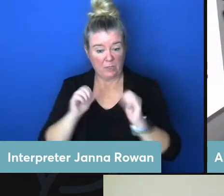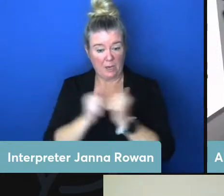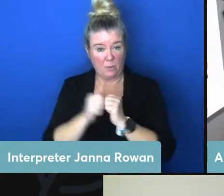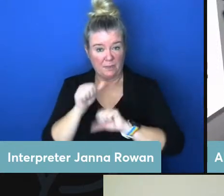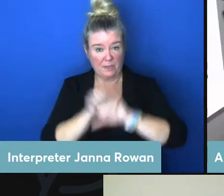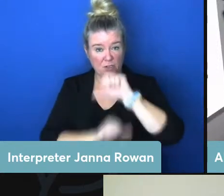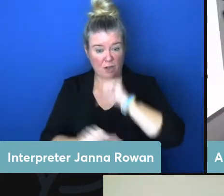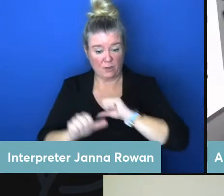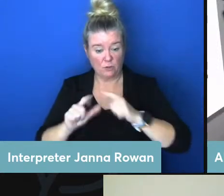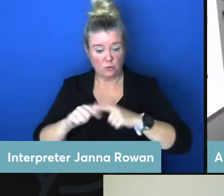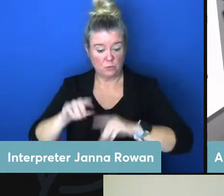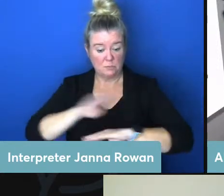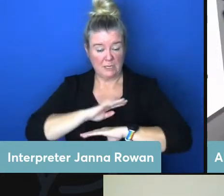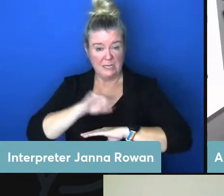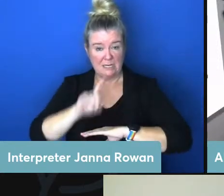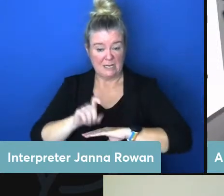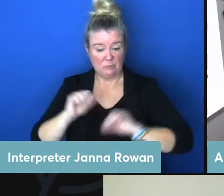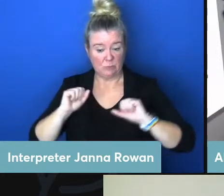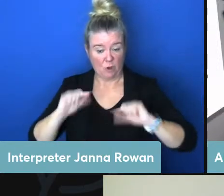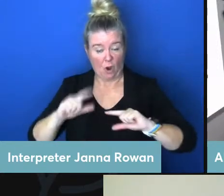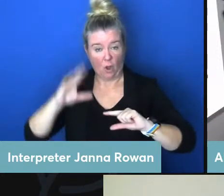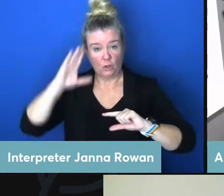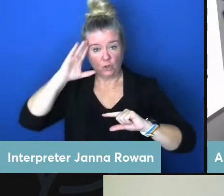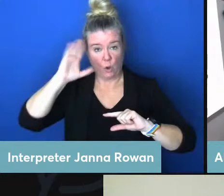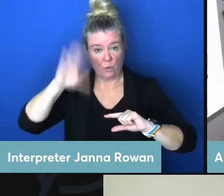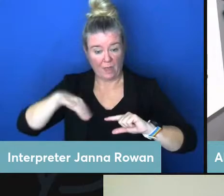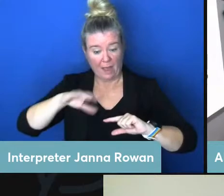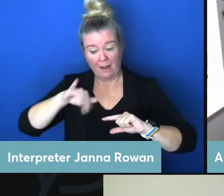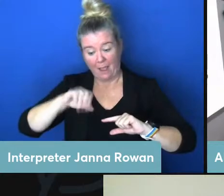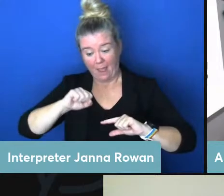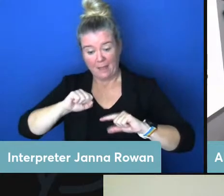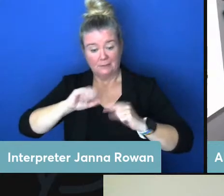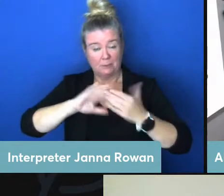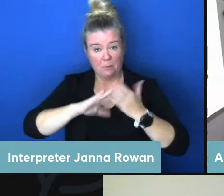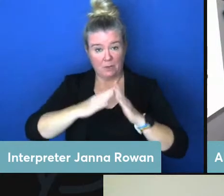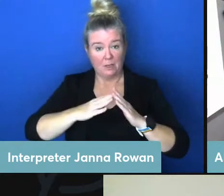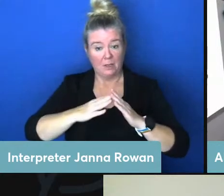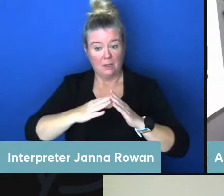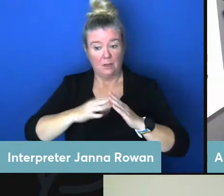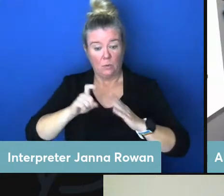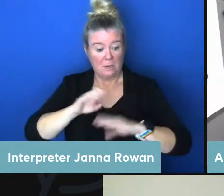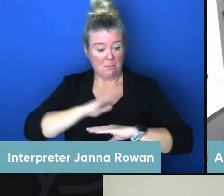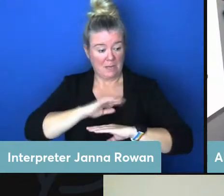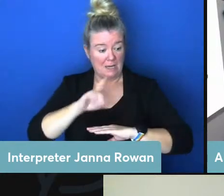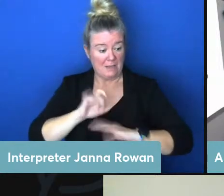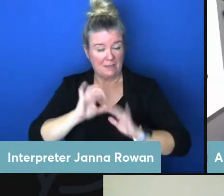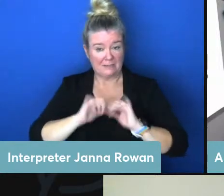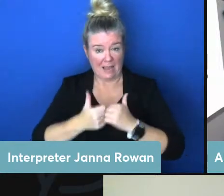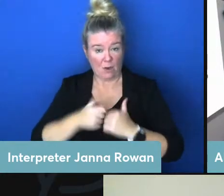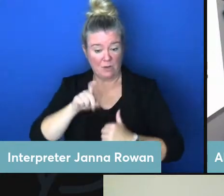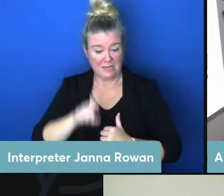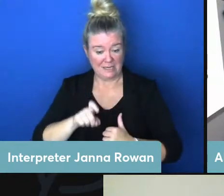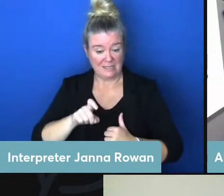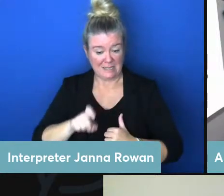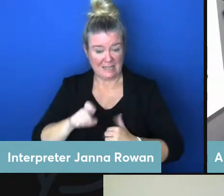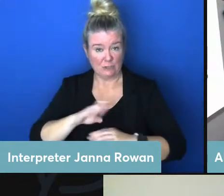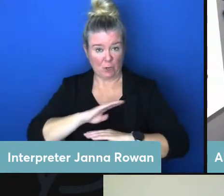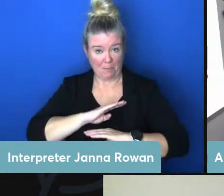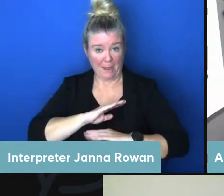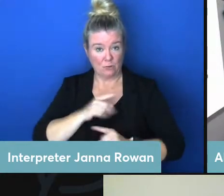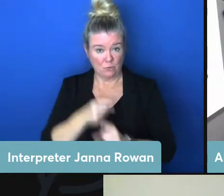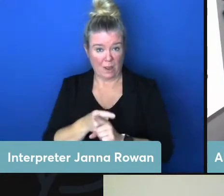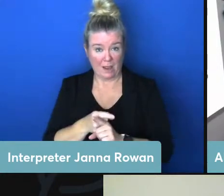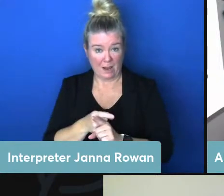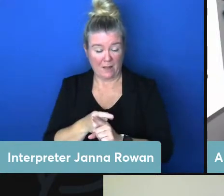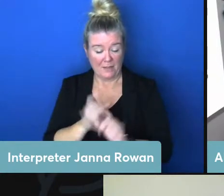to meet our own needs. We all know when, as a community, we meet needs. That's how needs are met. That's how needs